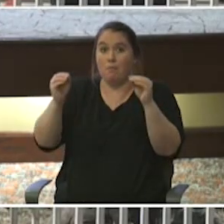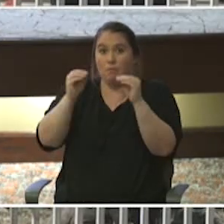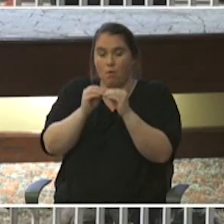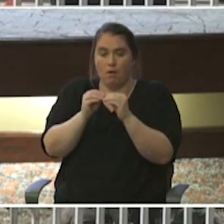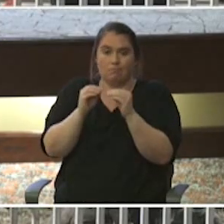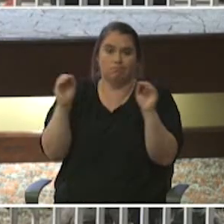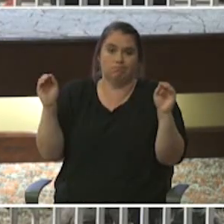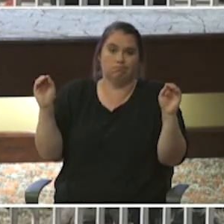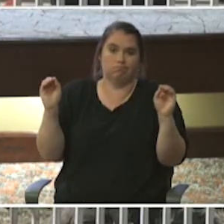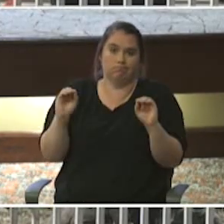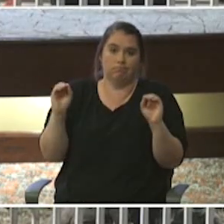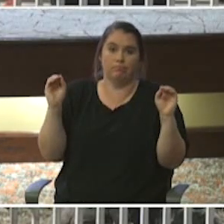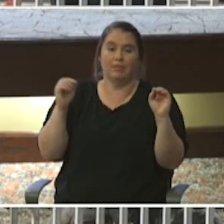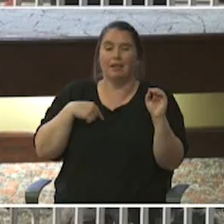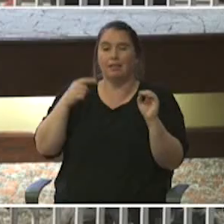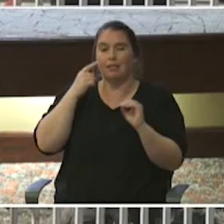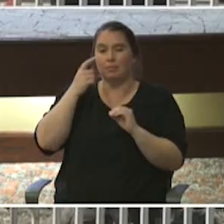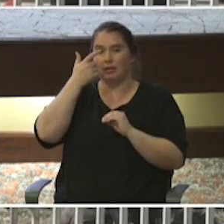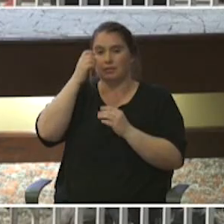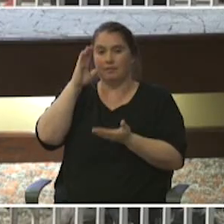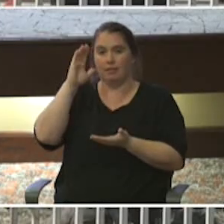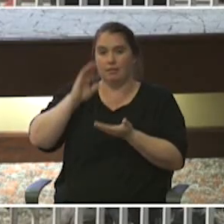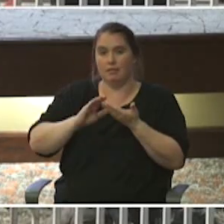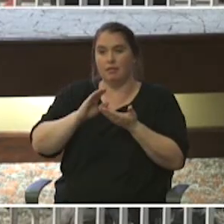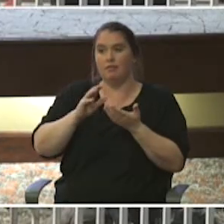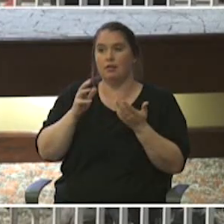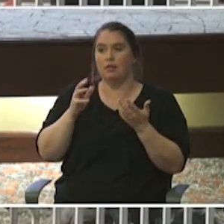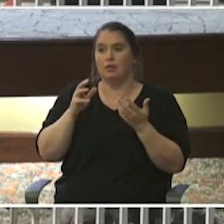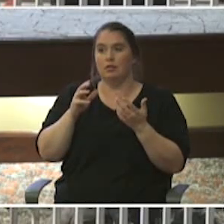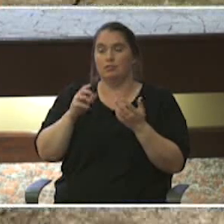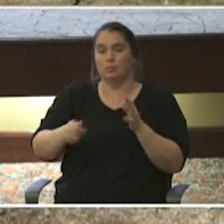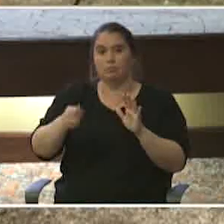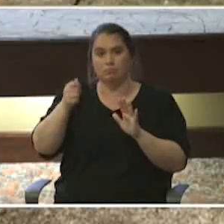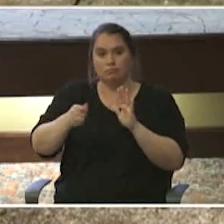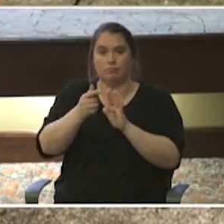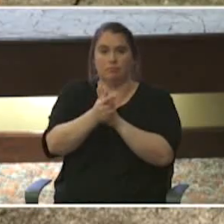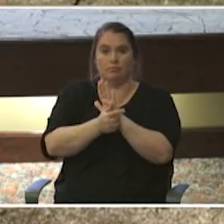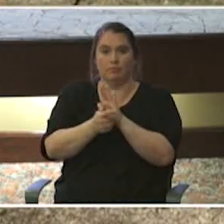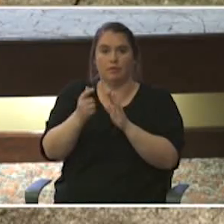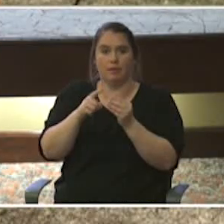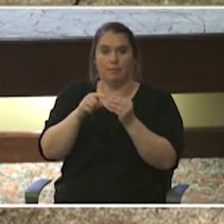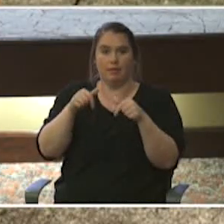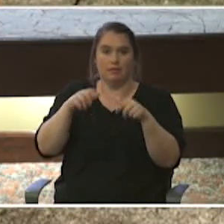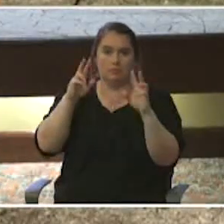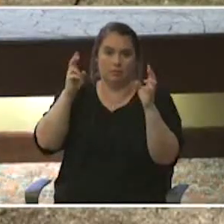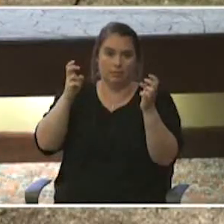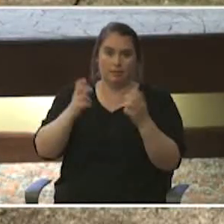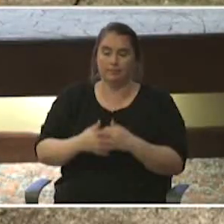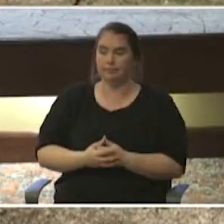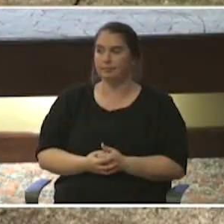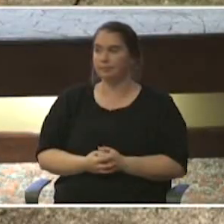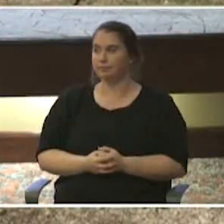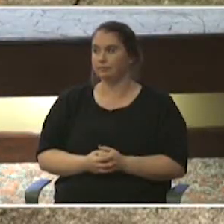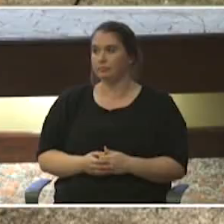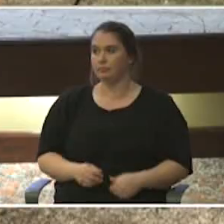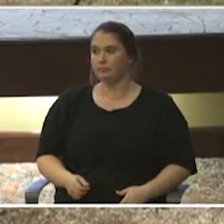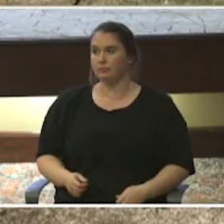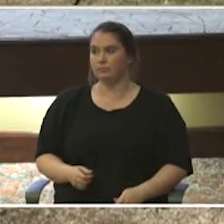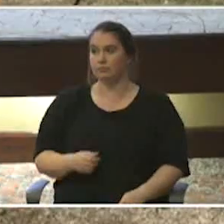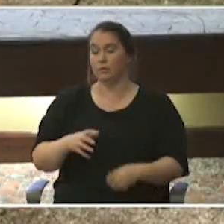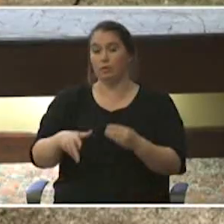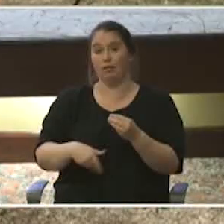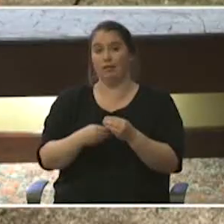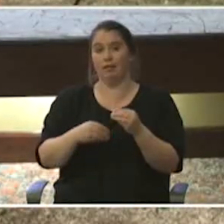primarily I think due to lack of municipal level regulations on this topic. To add insult to injury,